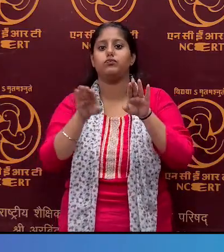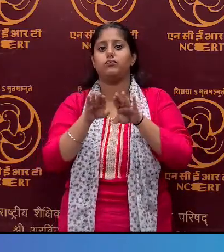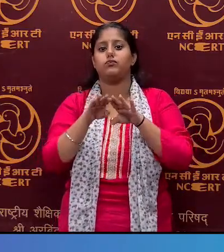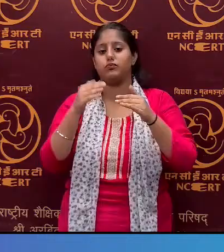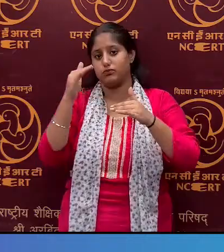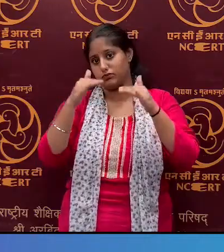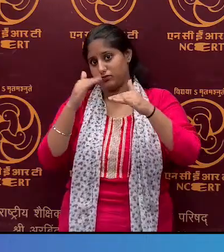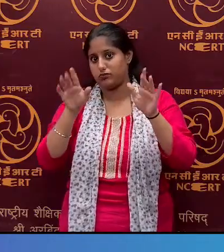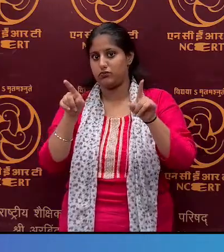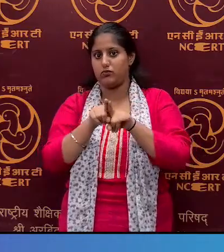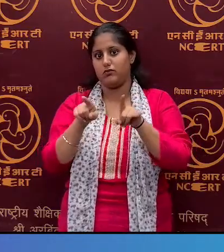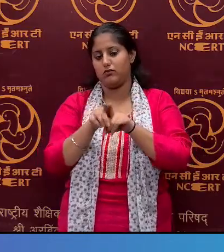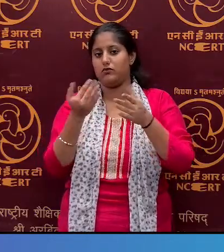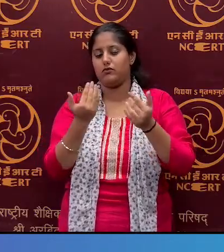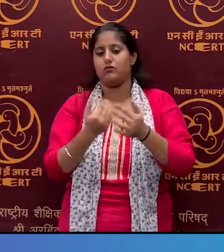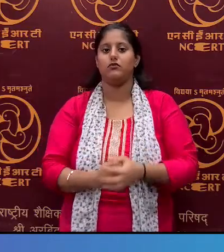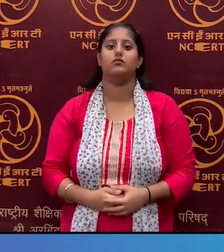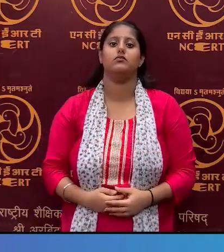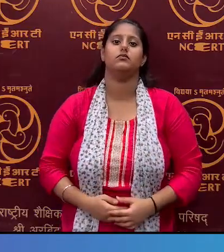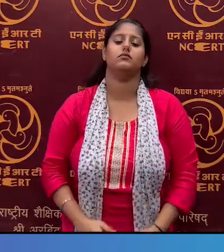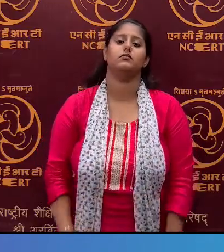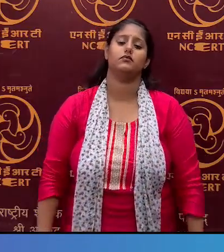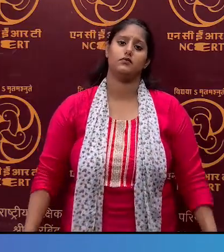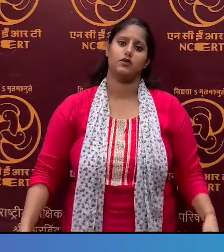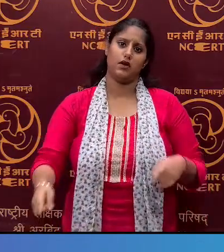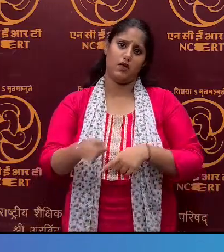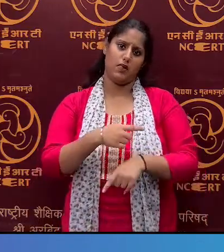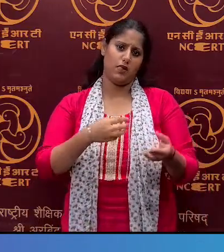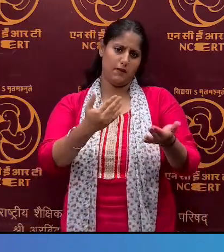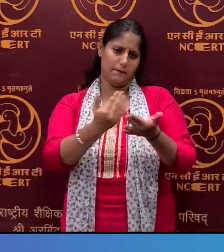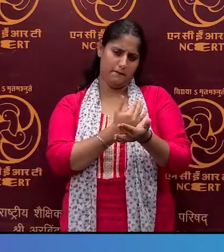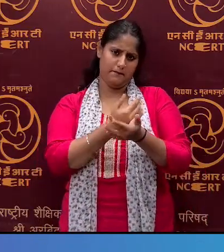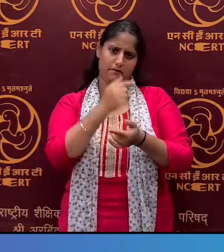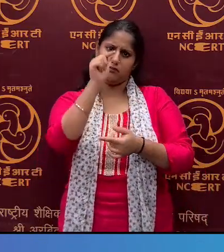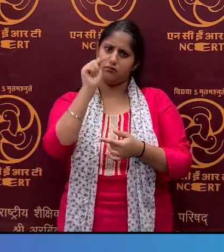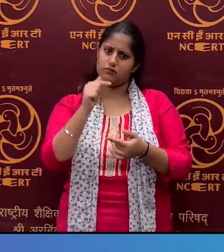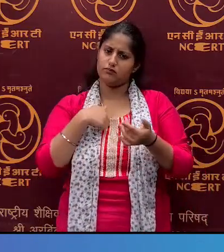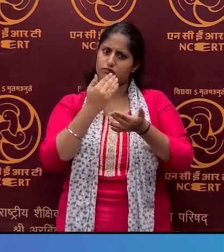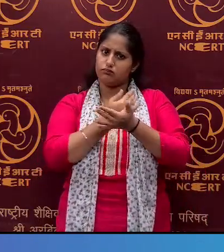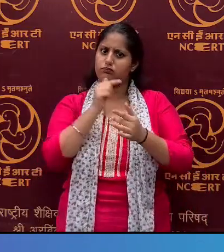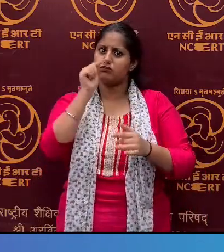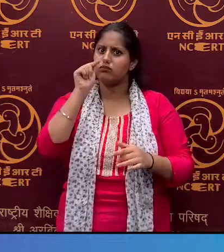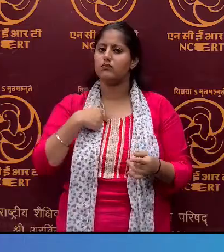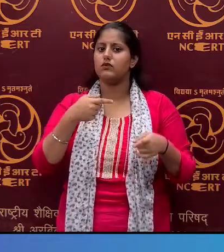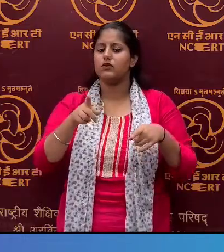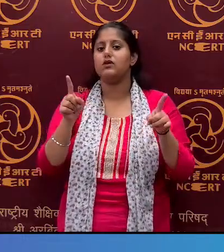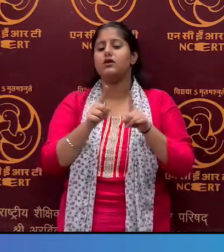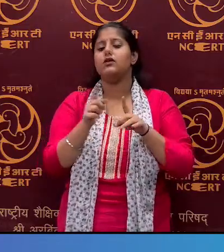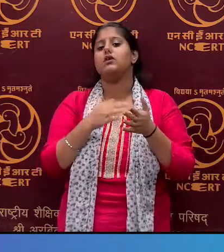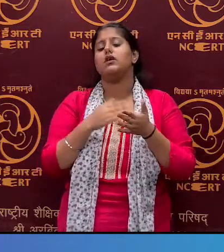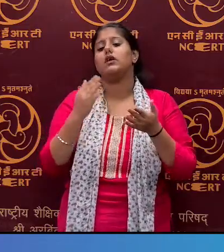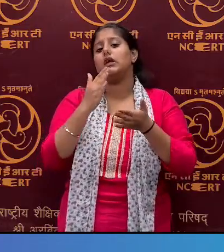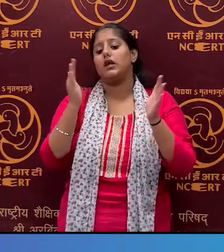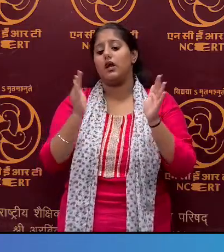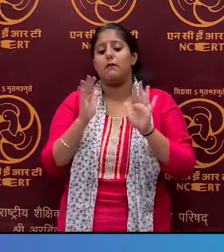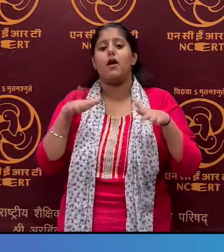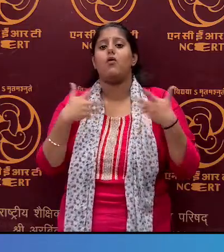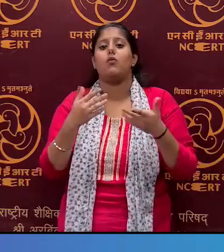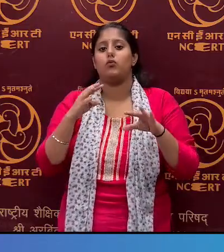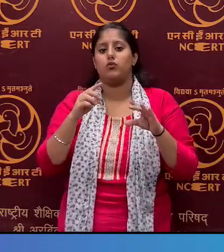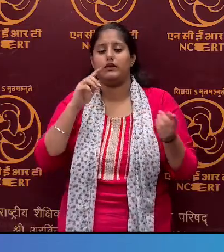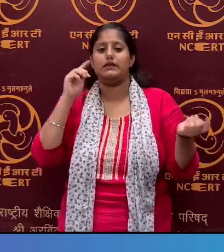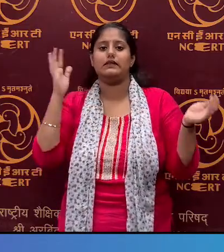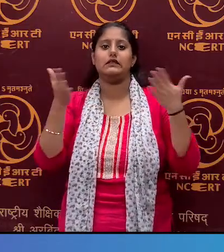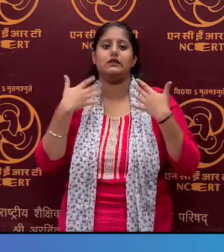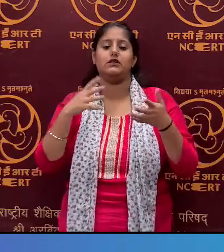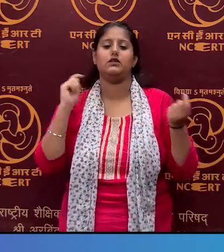Sir, would you be able to tell us the precautions that we can take to minimize the effect of this like climate